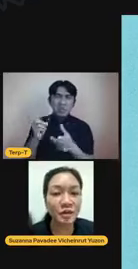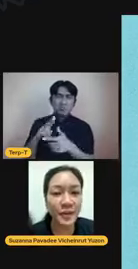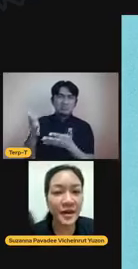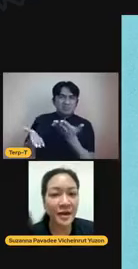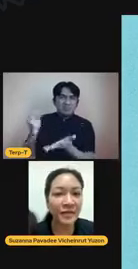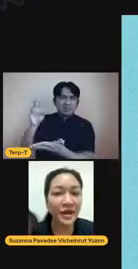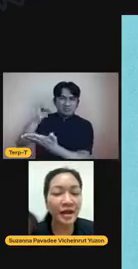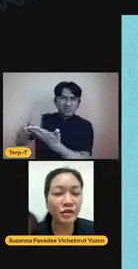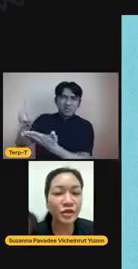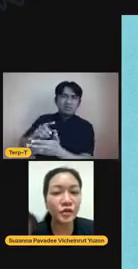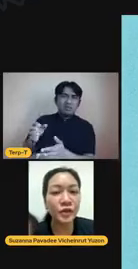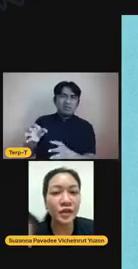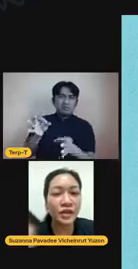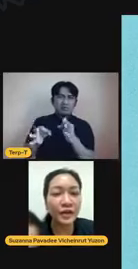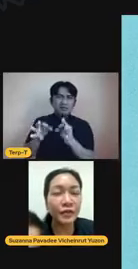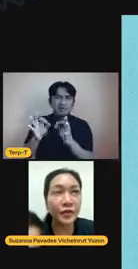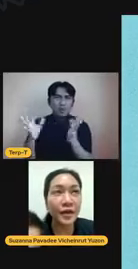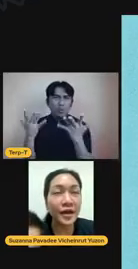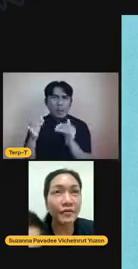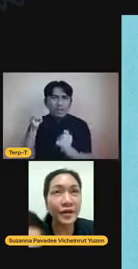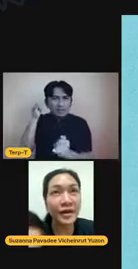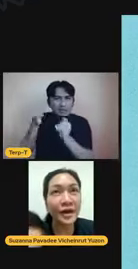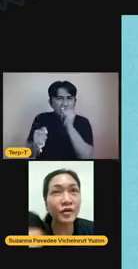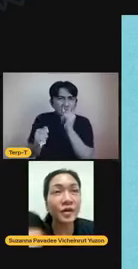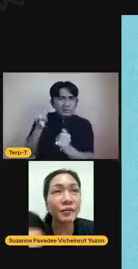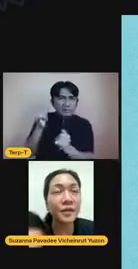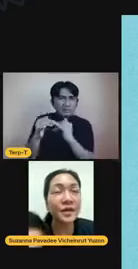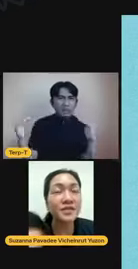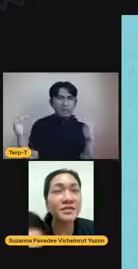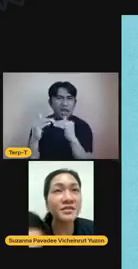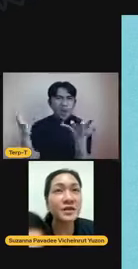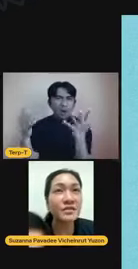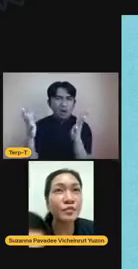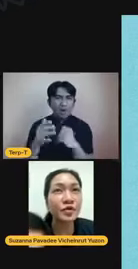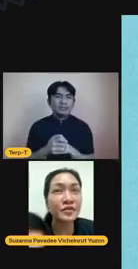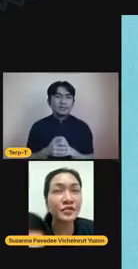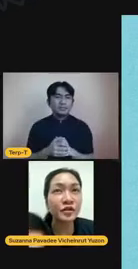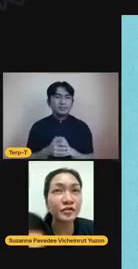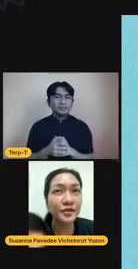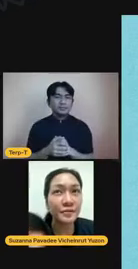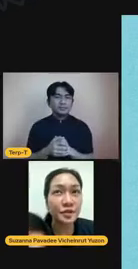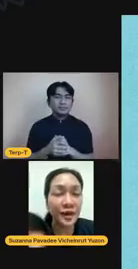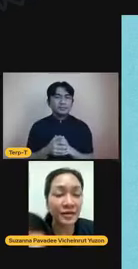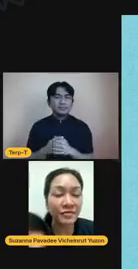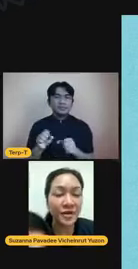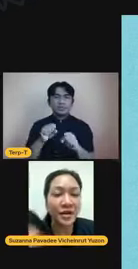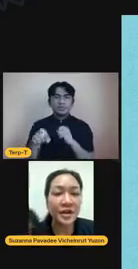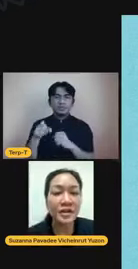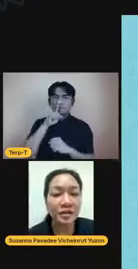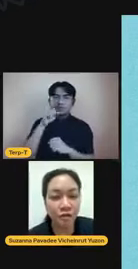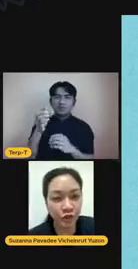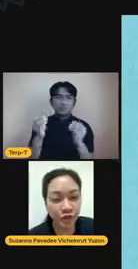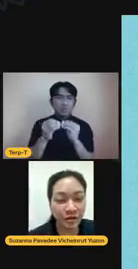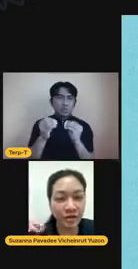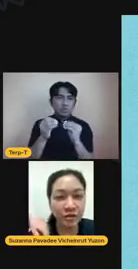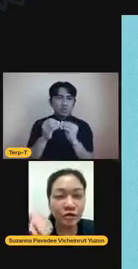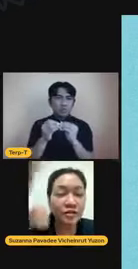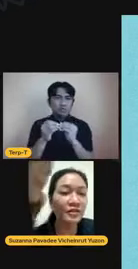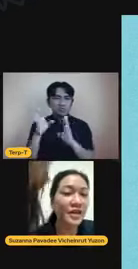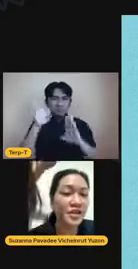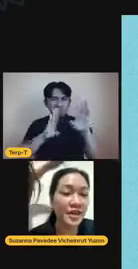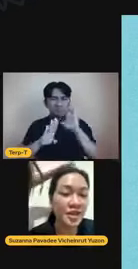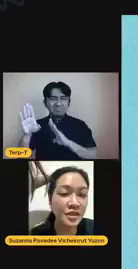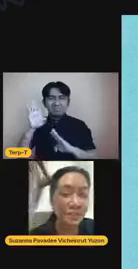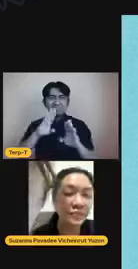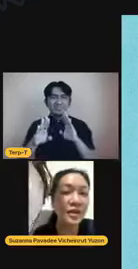injustices that you might have, like how to, like right now, I mean, it's more difficult for them to have an